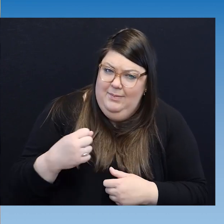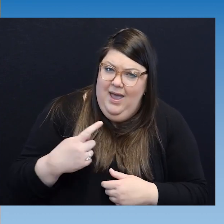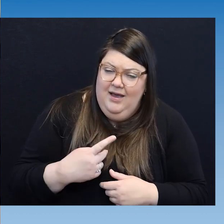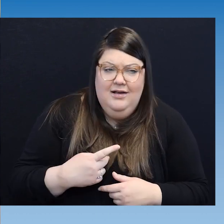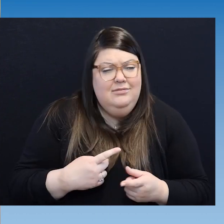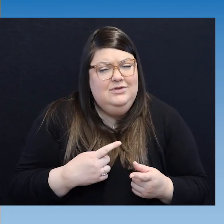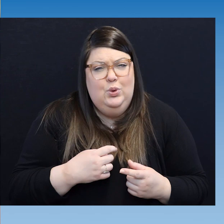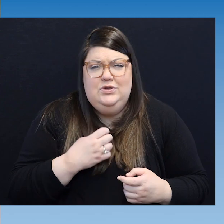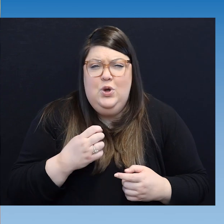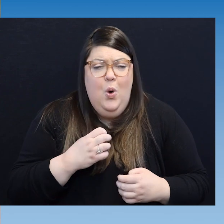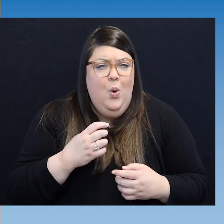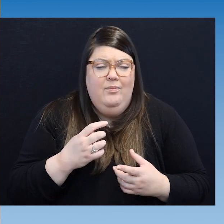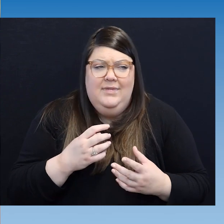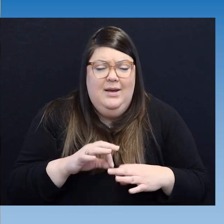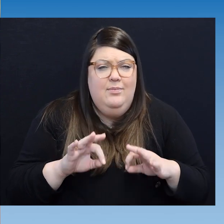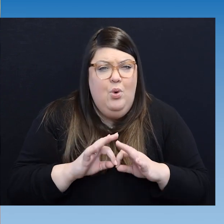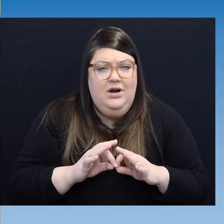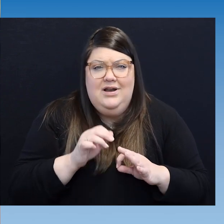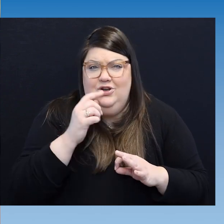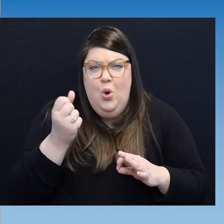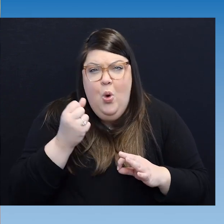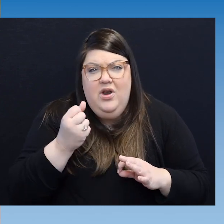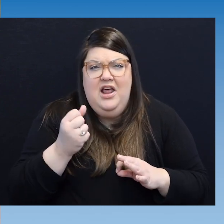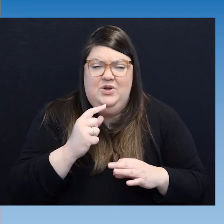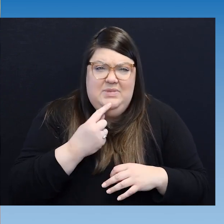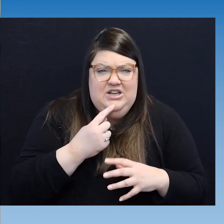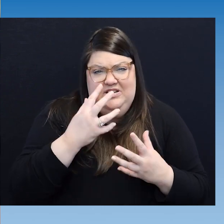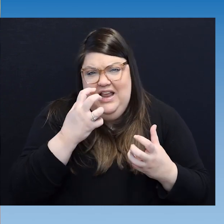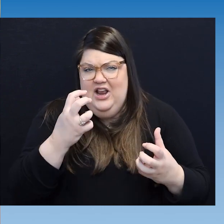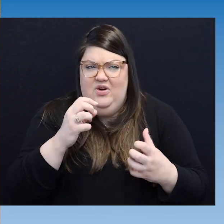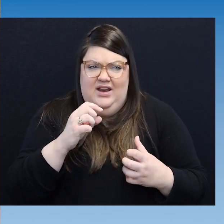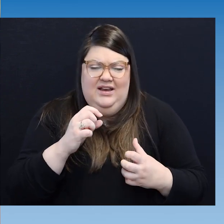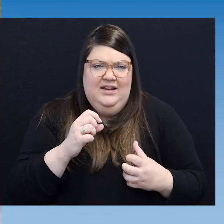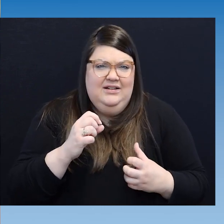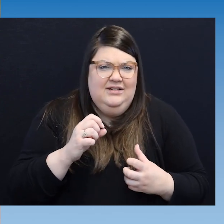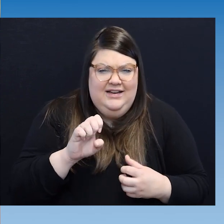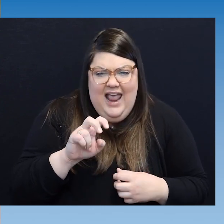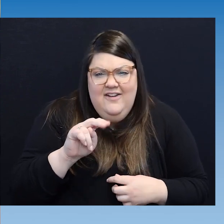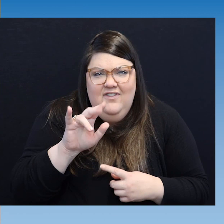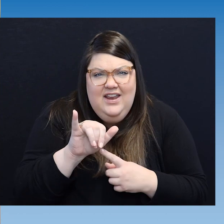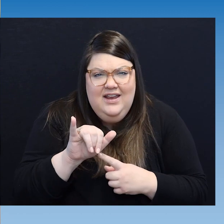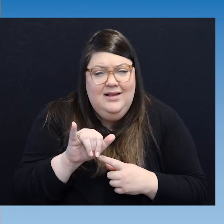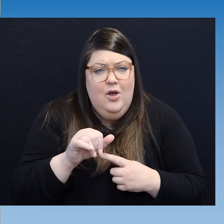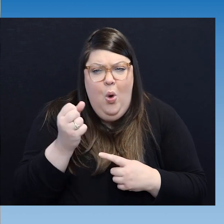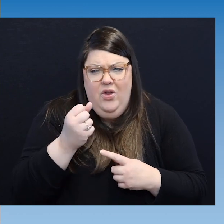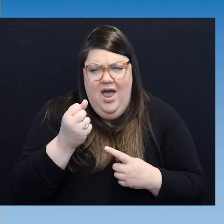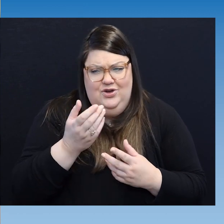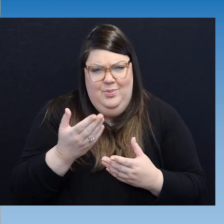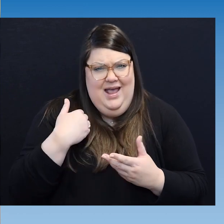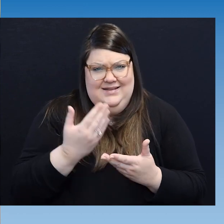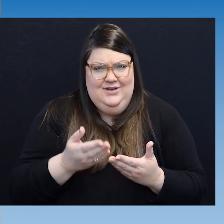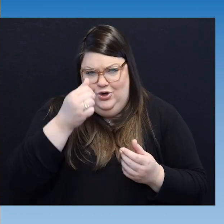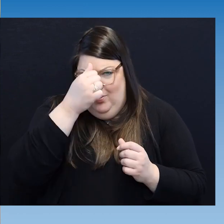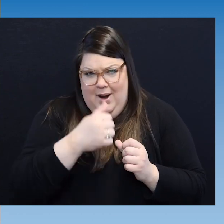on to the anger, to the hold on to the bitterness, to hold on to the envy, to hold on to the things of the past that you don't even remember why it happened. So I